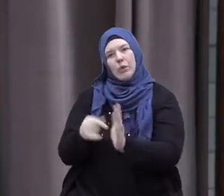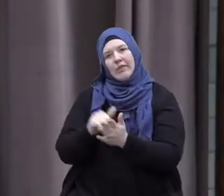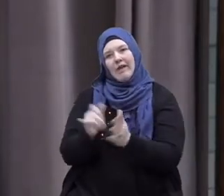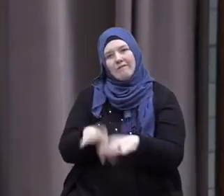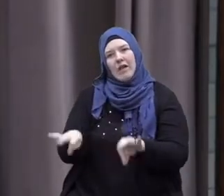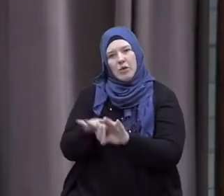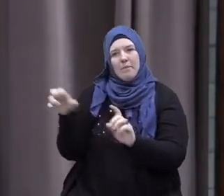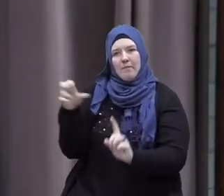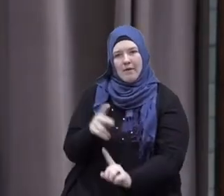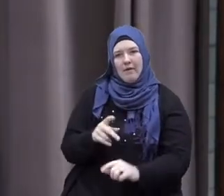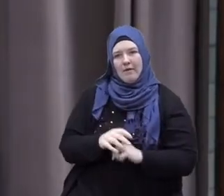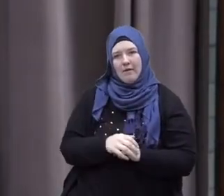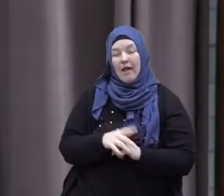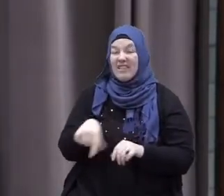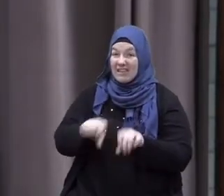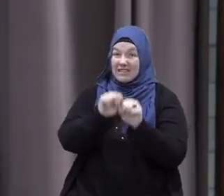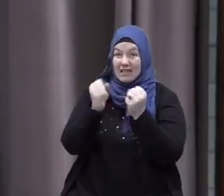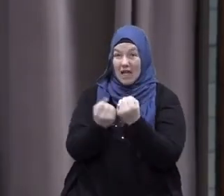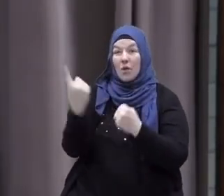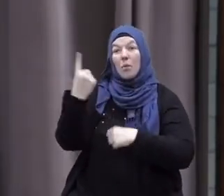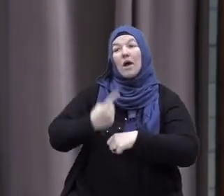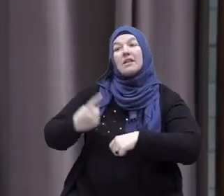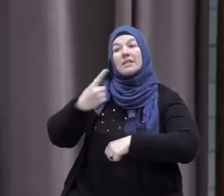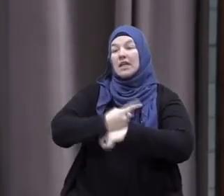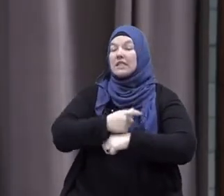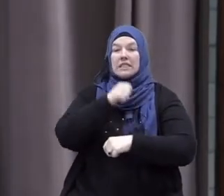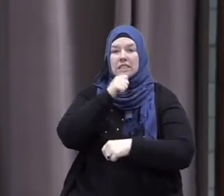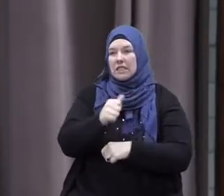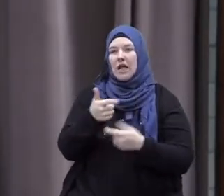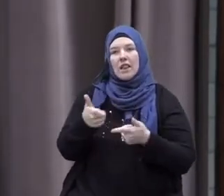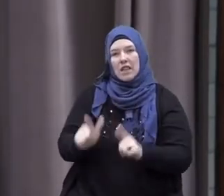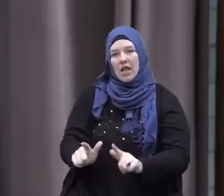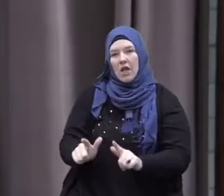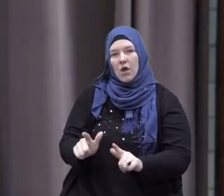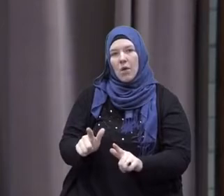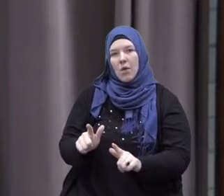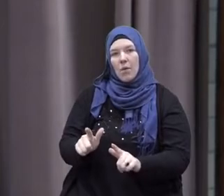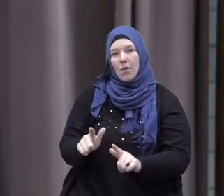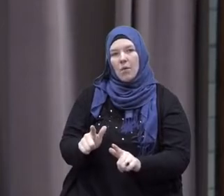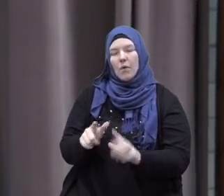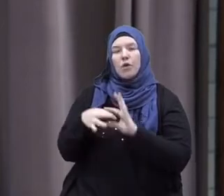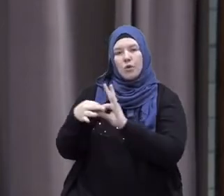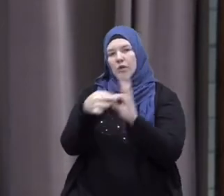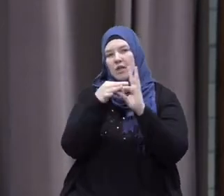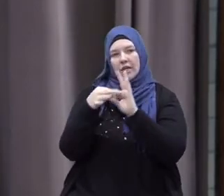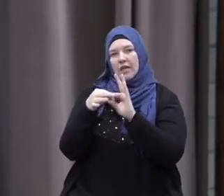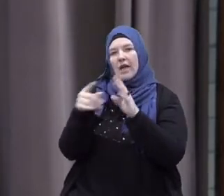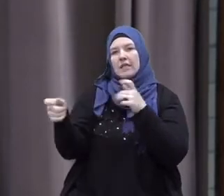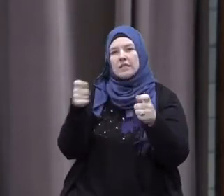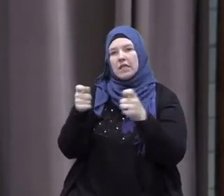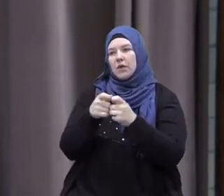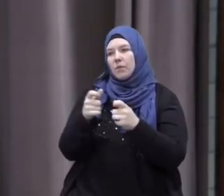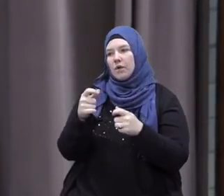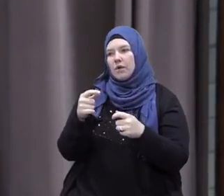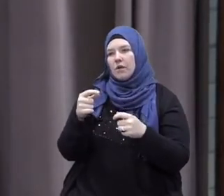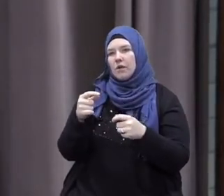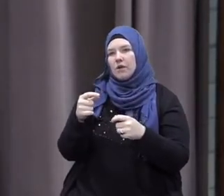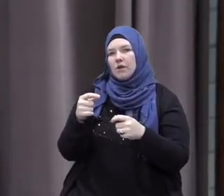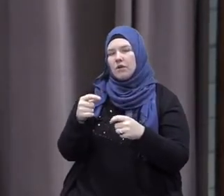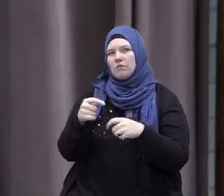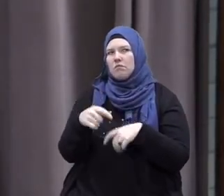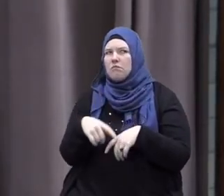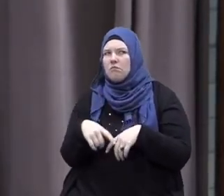back. This society one day did not allow usury as a way of dealing with loans and